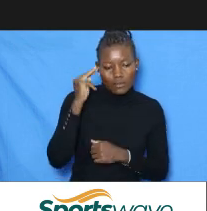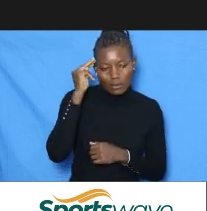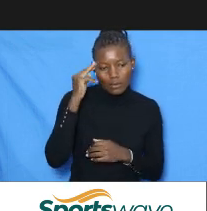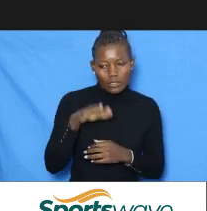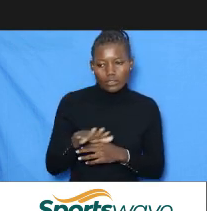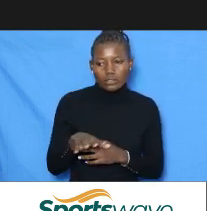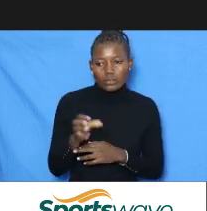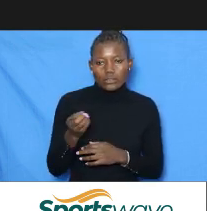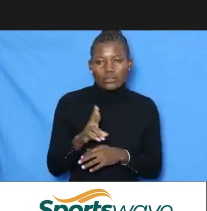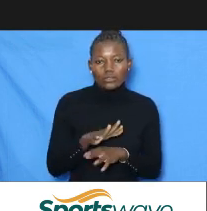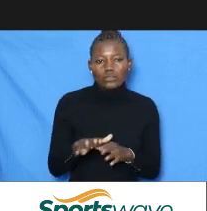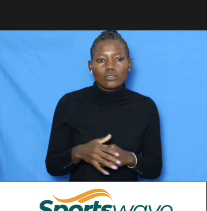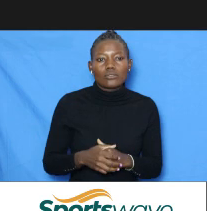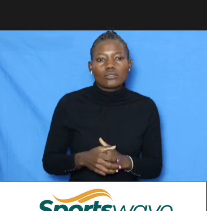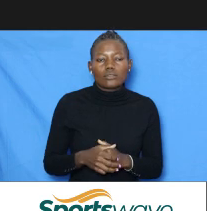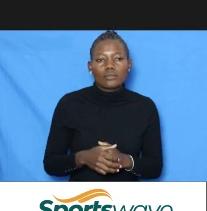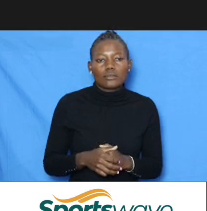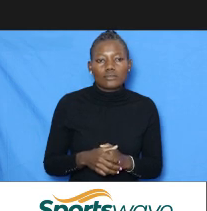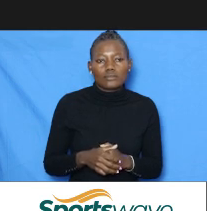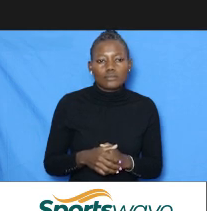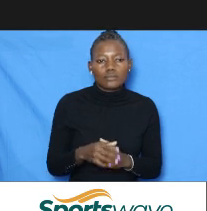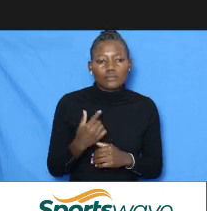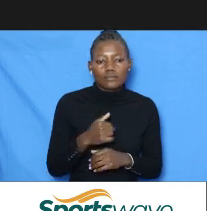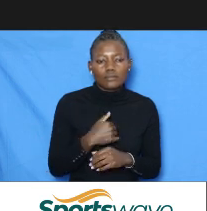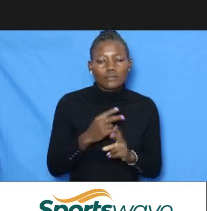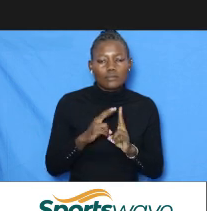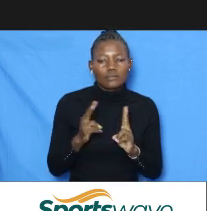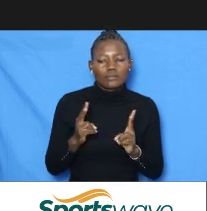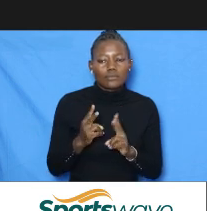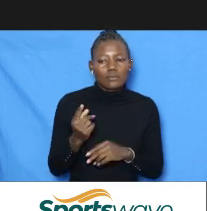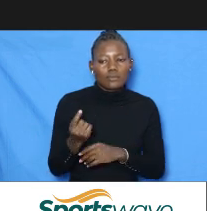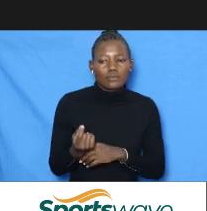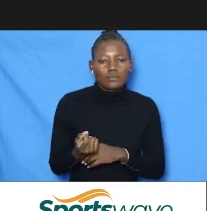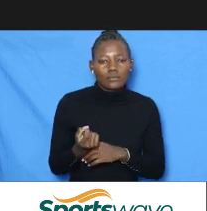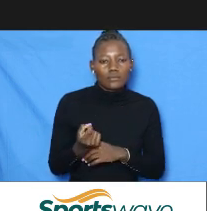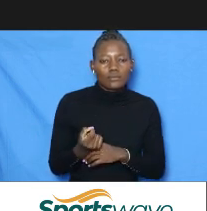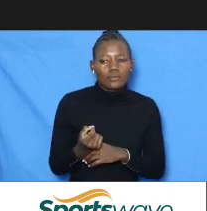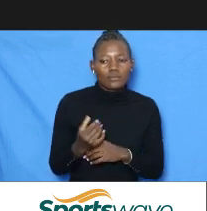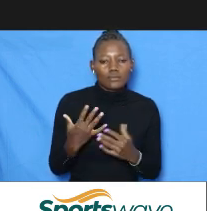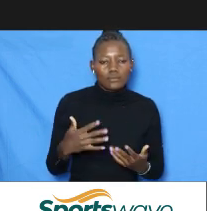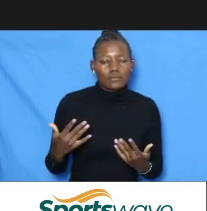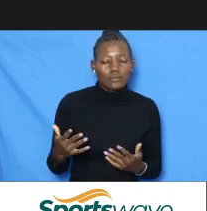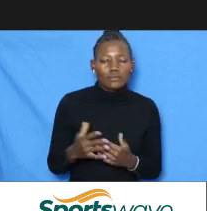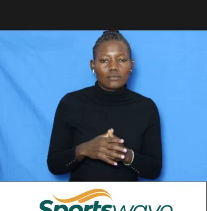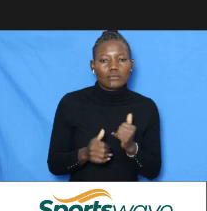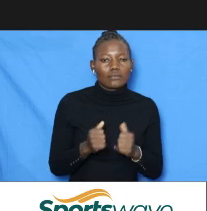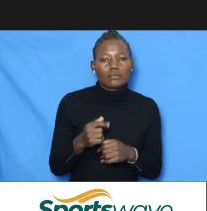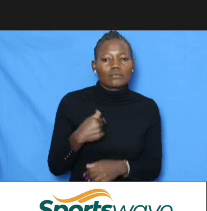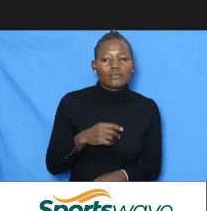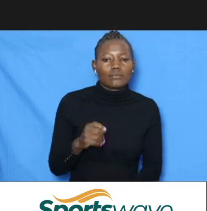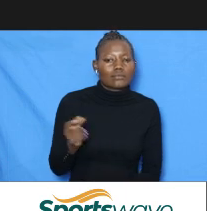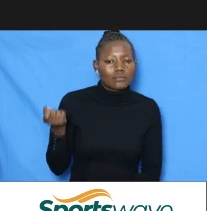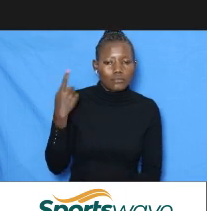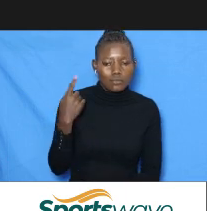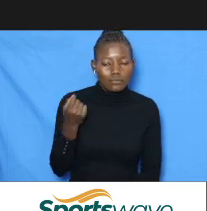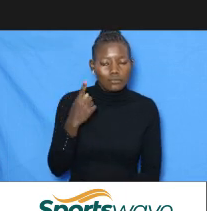is not in a safe mental space. Yeah, so they're very simple to understand, something you can